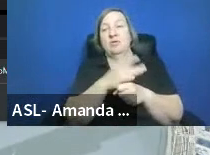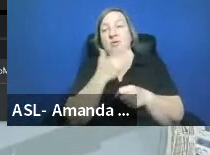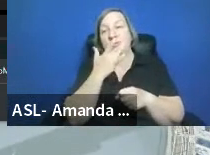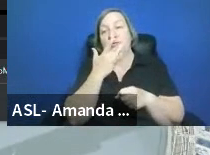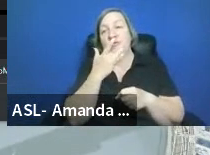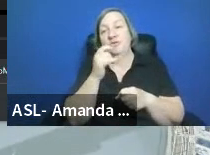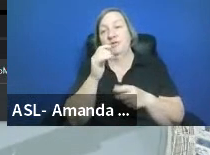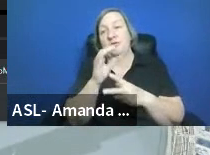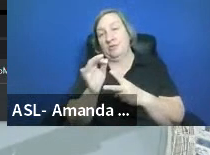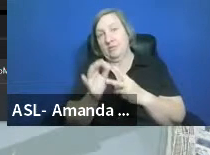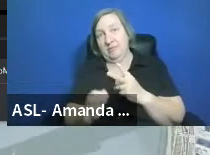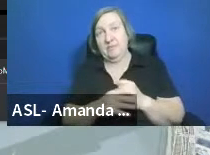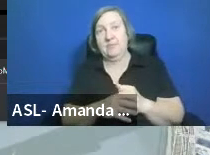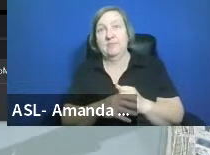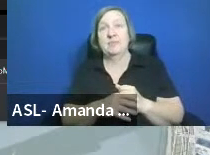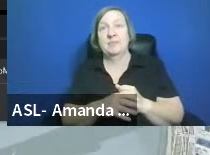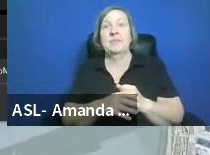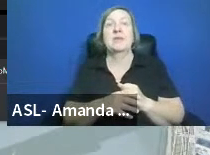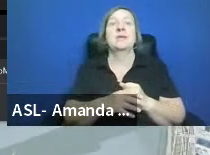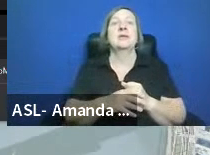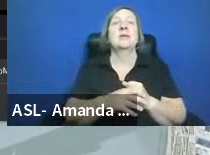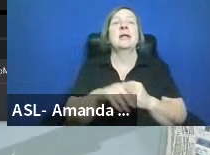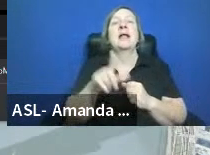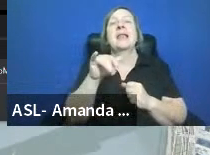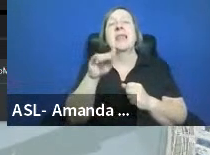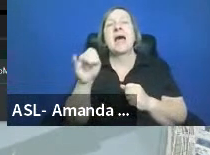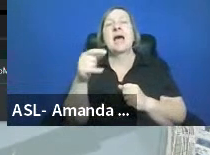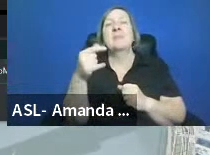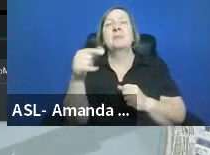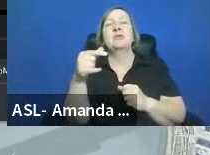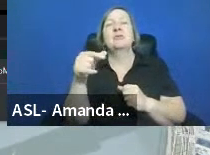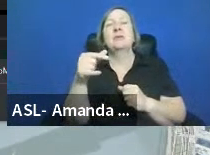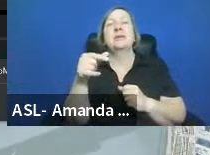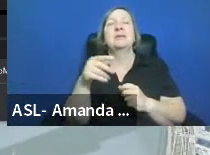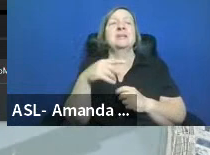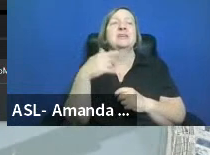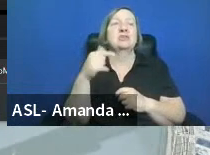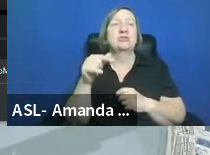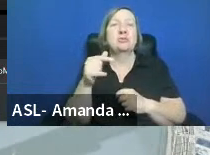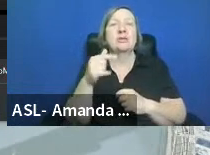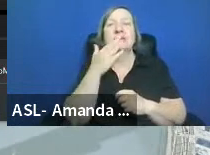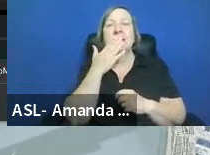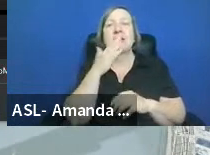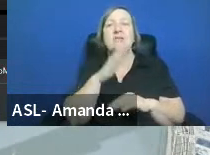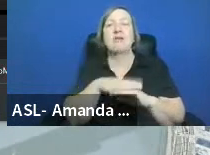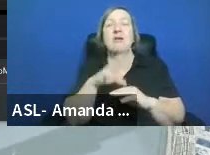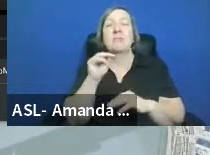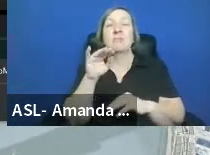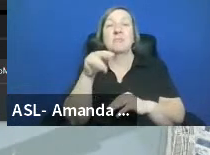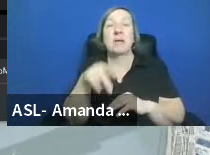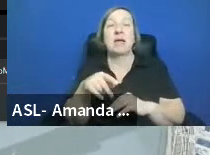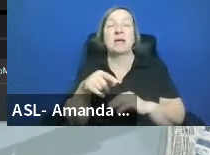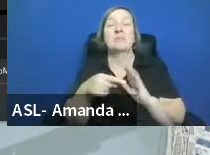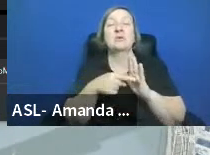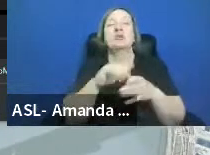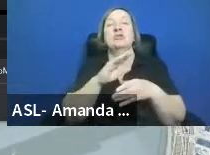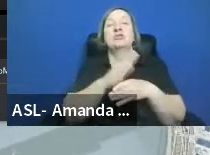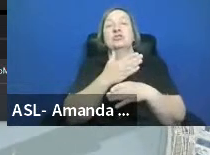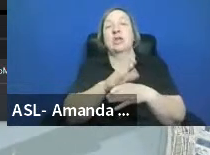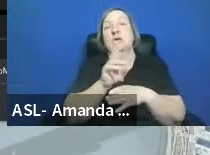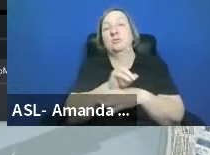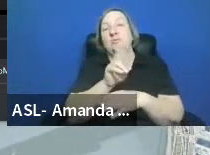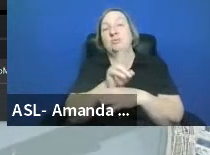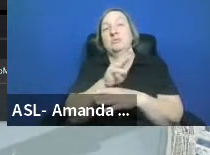The lime green, or the green lines in the program map, reflect the shared use path